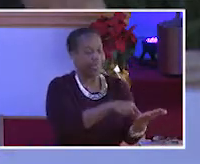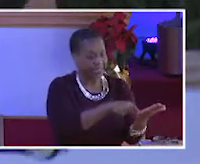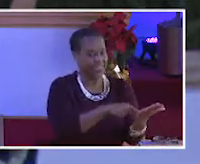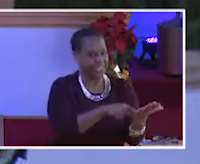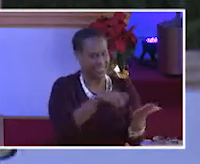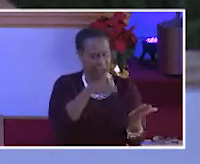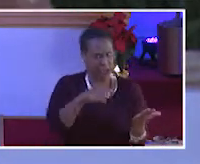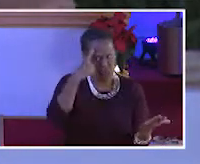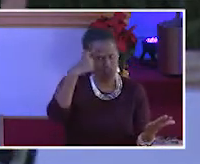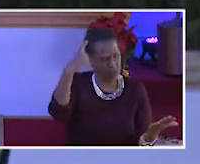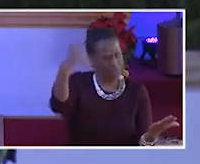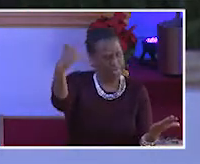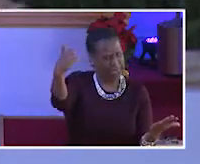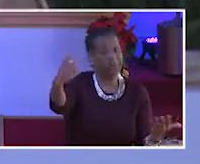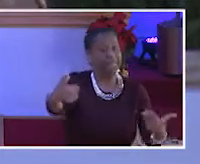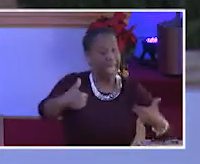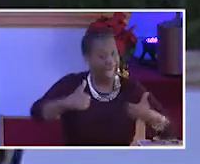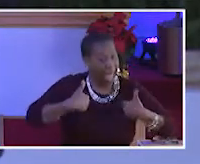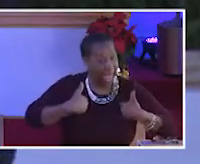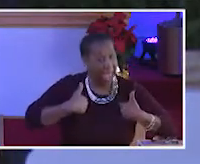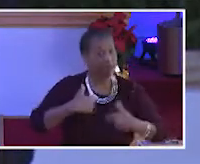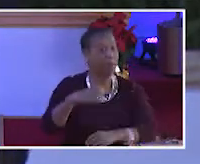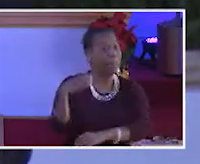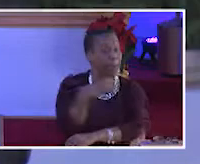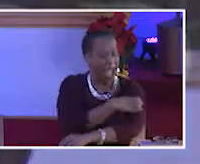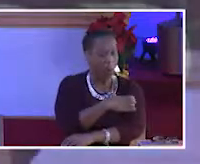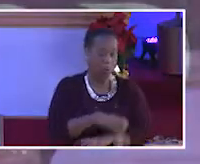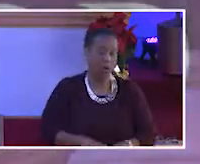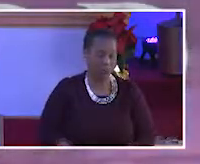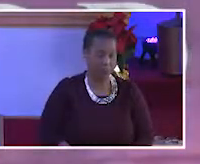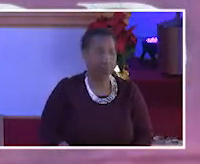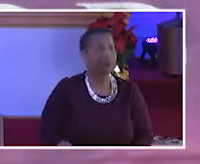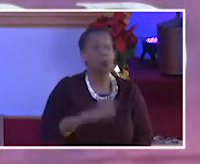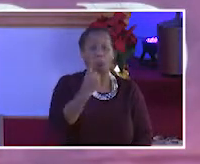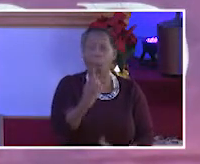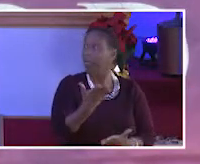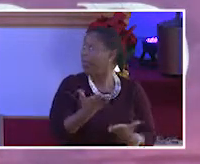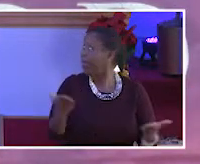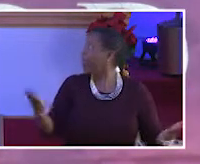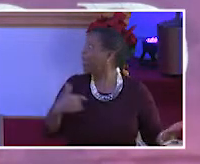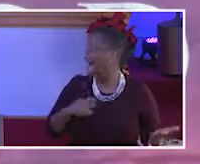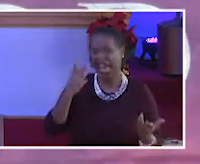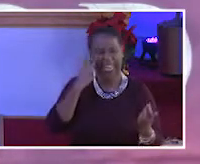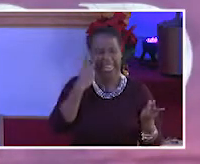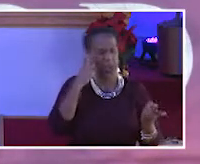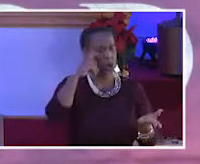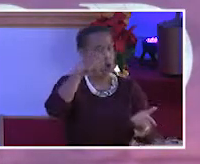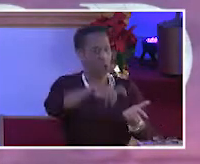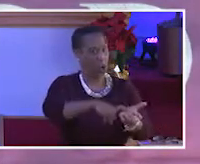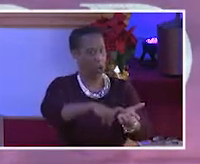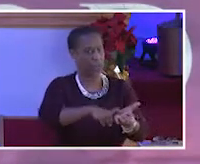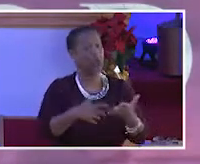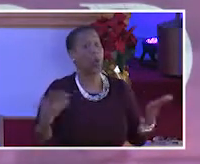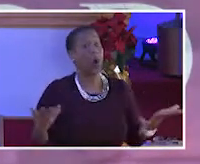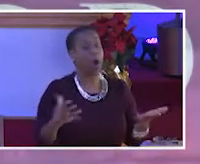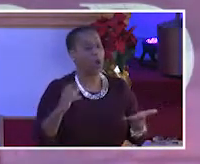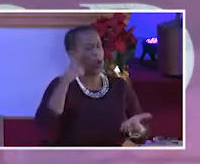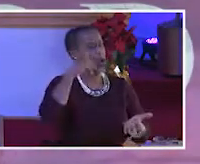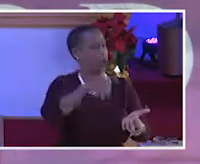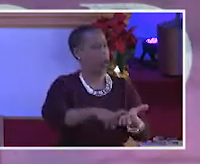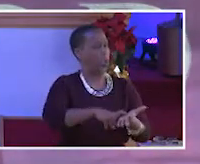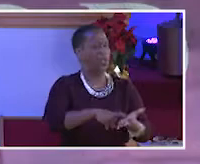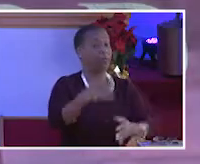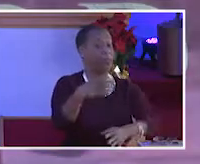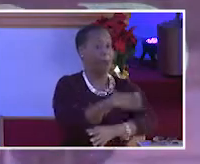the dreams have power. One of the things that I seen, that I noticed first about the power of